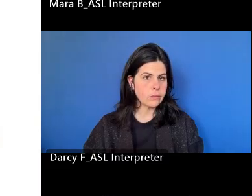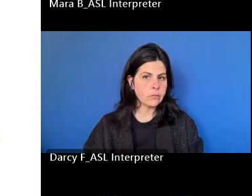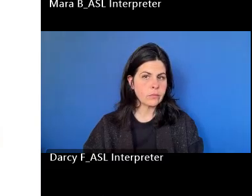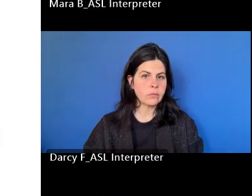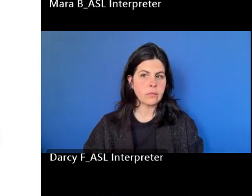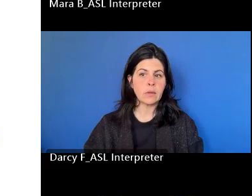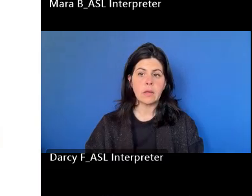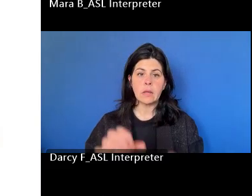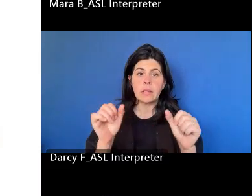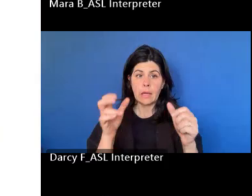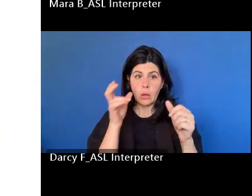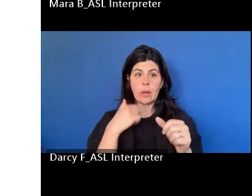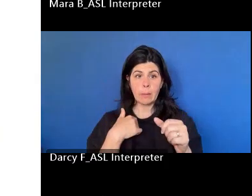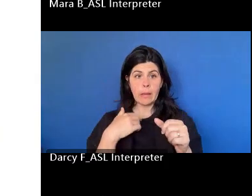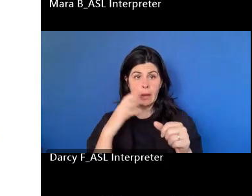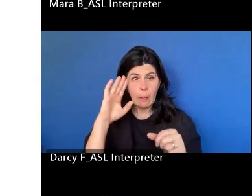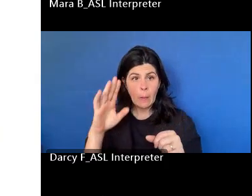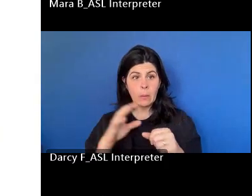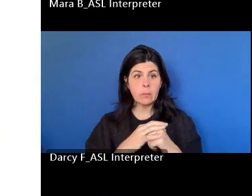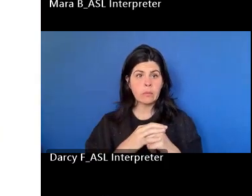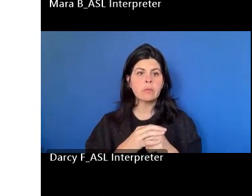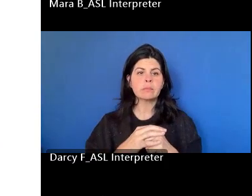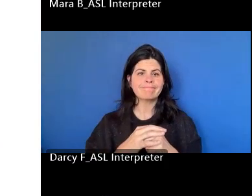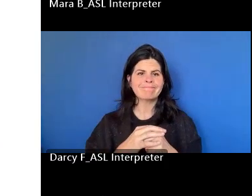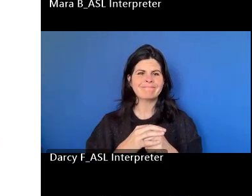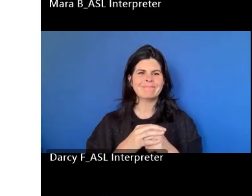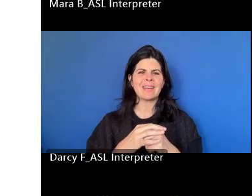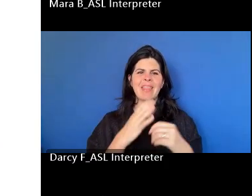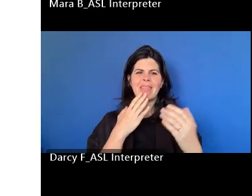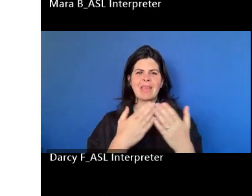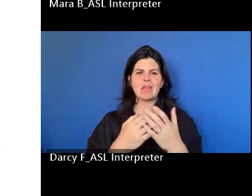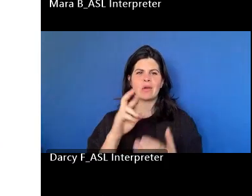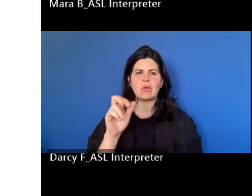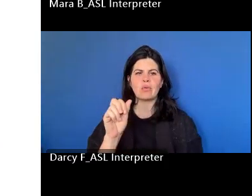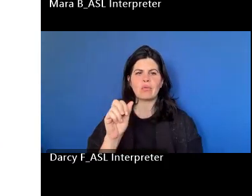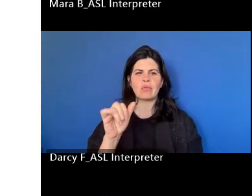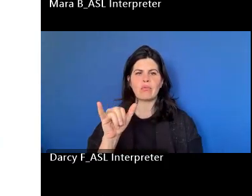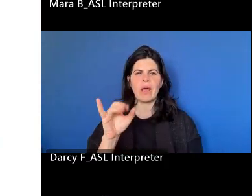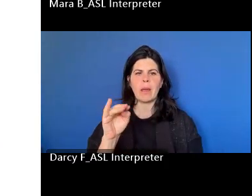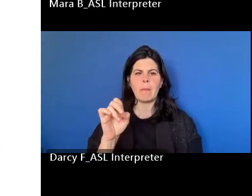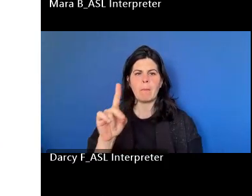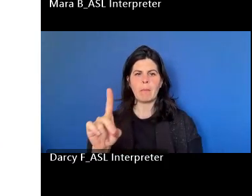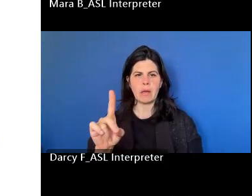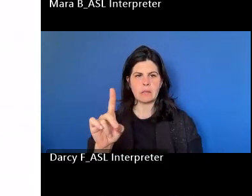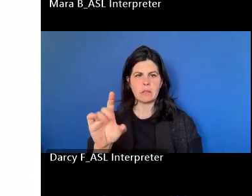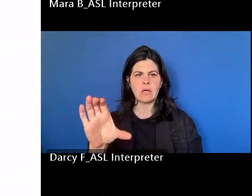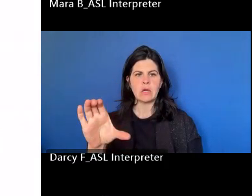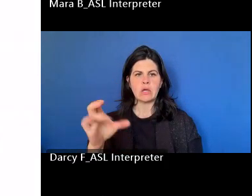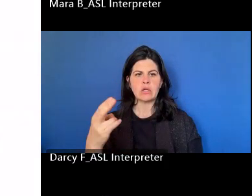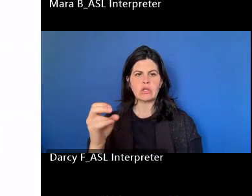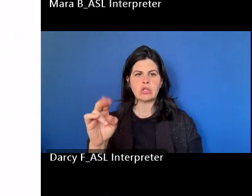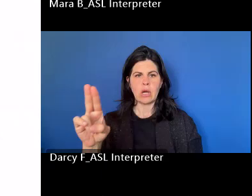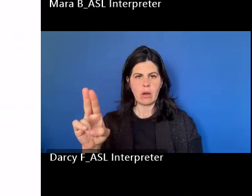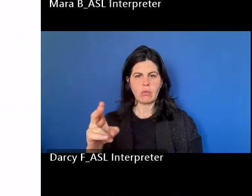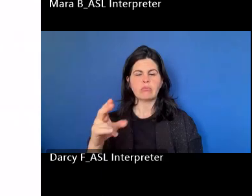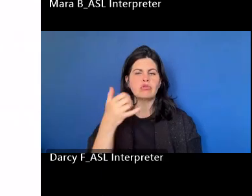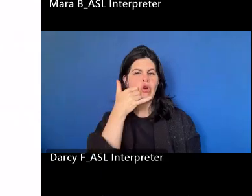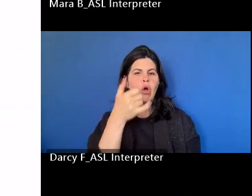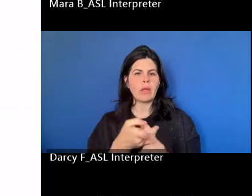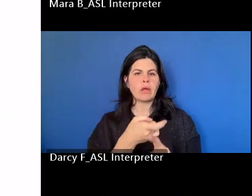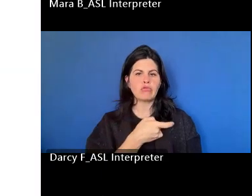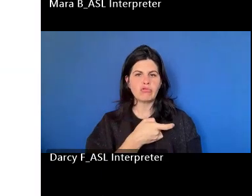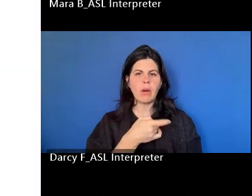Can you hear me? Hello? Yeah. Okay, thank you. Raymond Chow. I'm calling in from Irvine. I just had